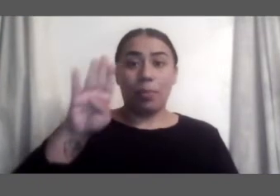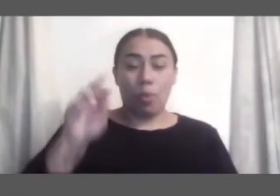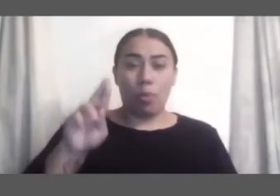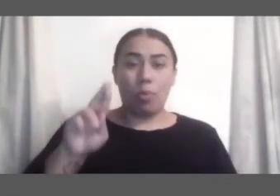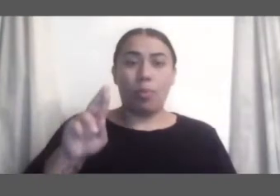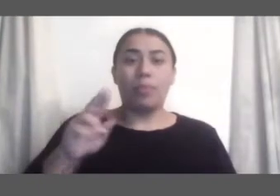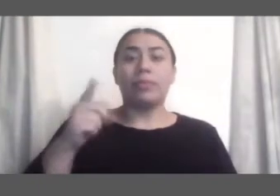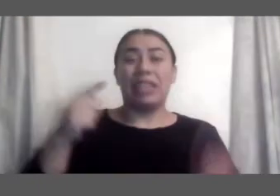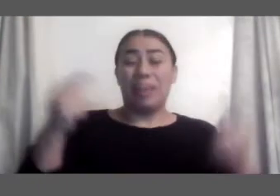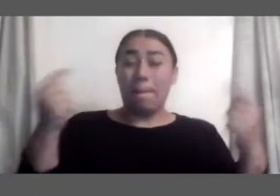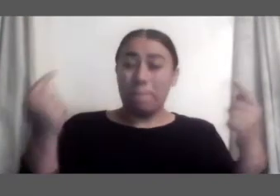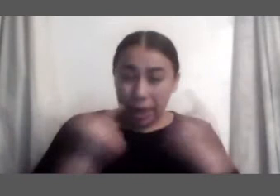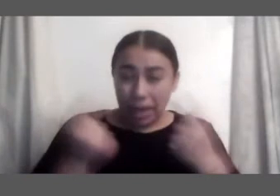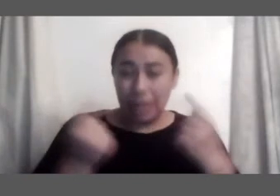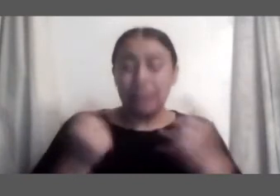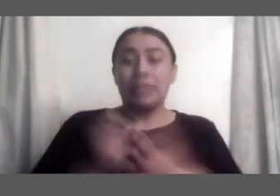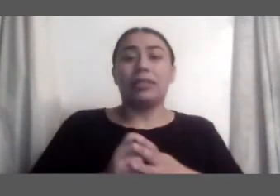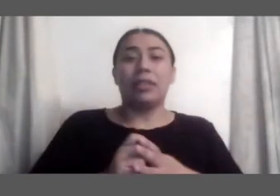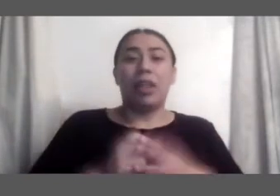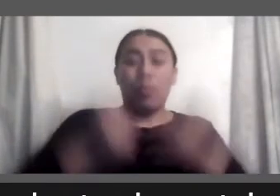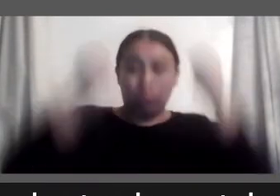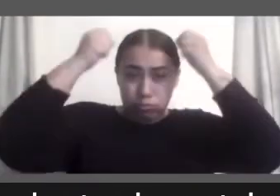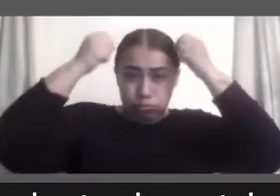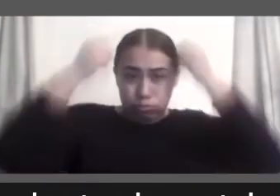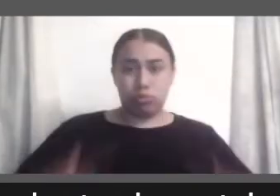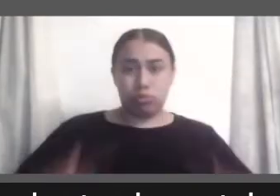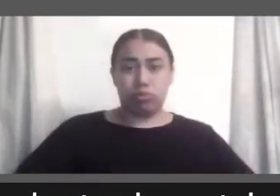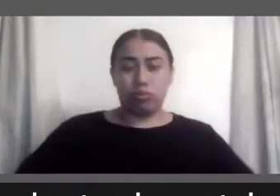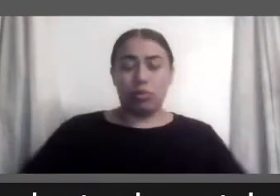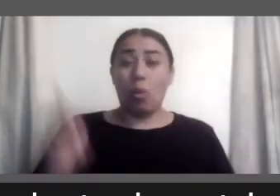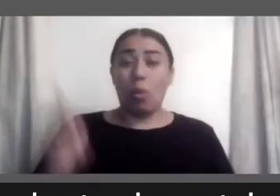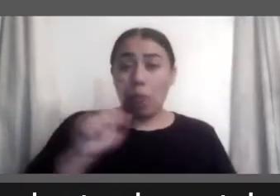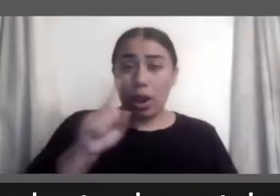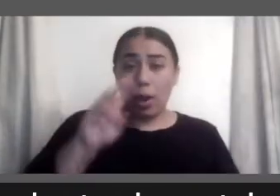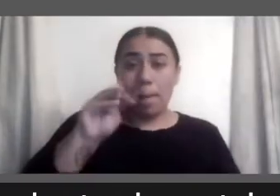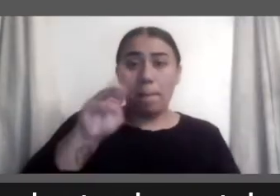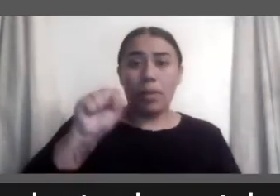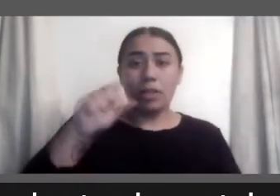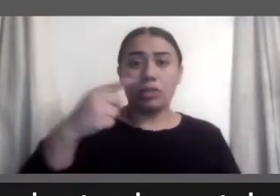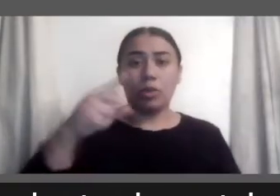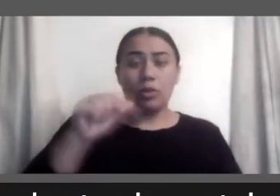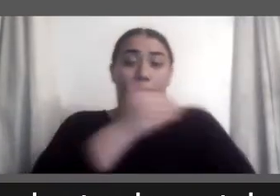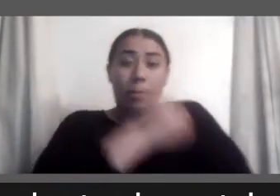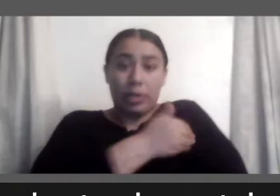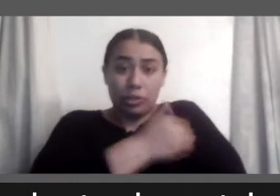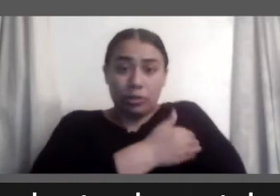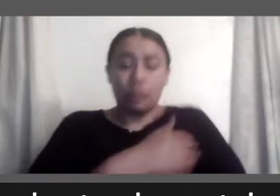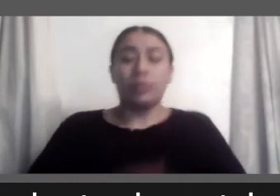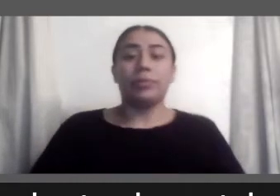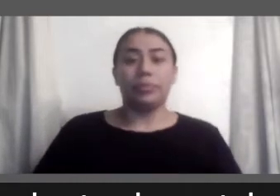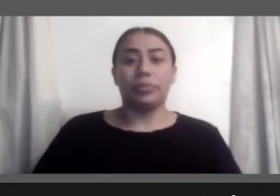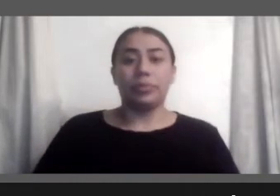Fibromyalgia is a chronic health condition that is characterized by widespread pain of muscles, ligaments, tendons, and